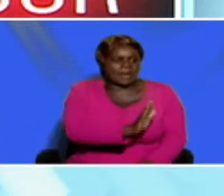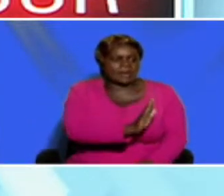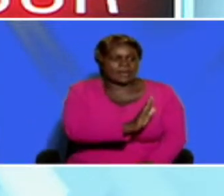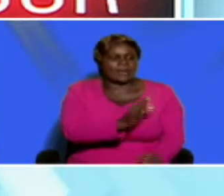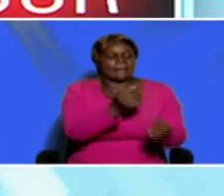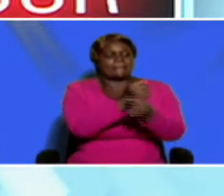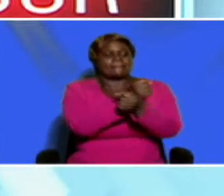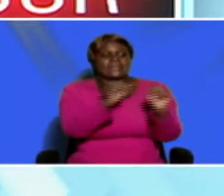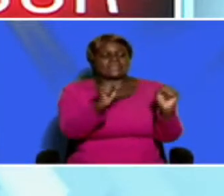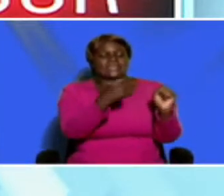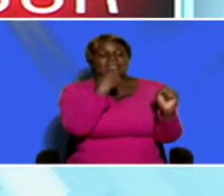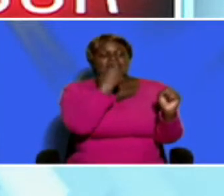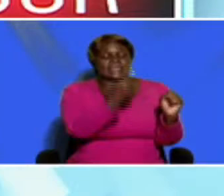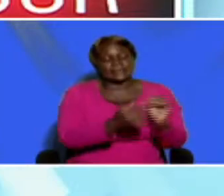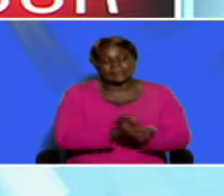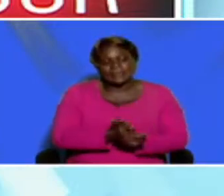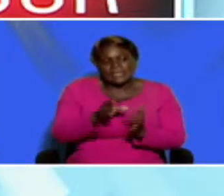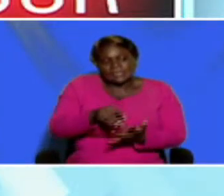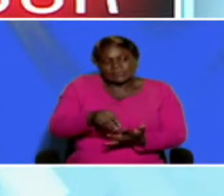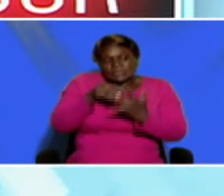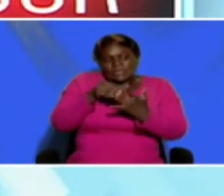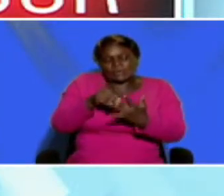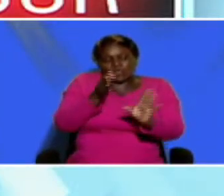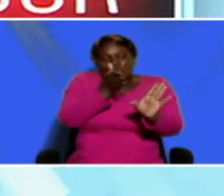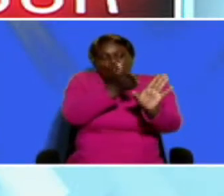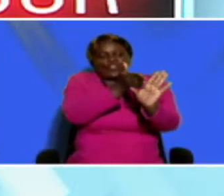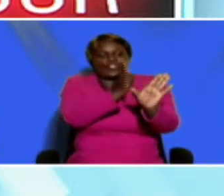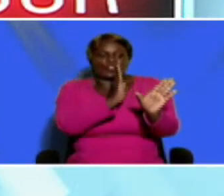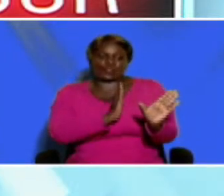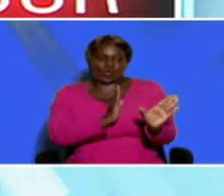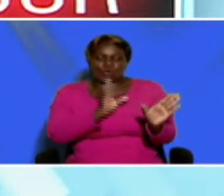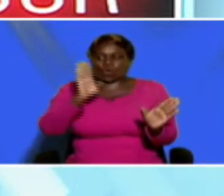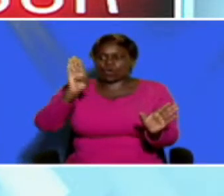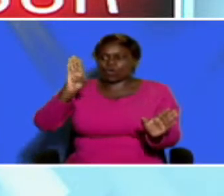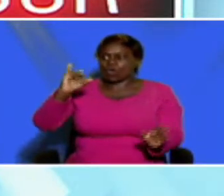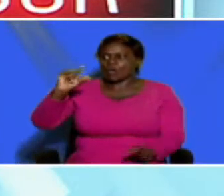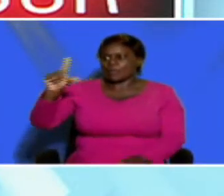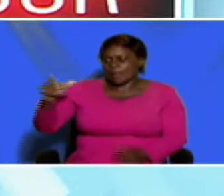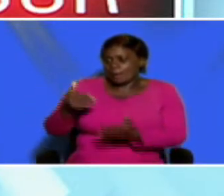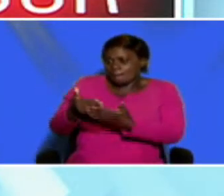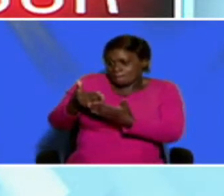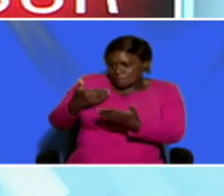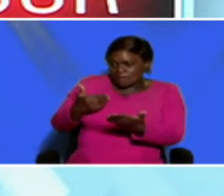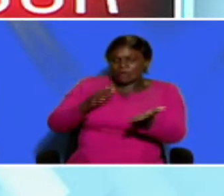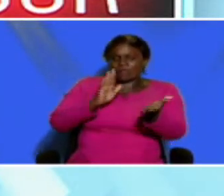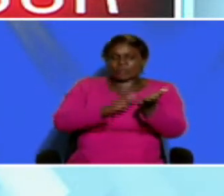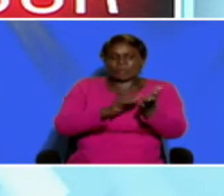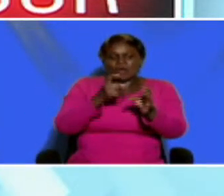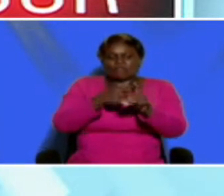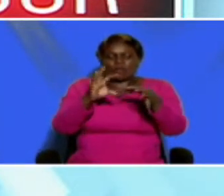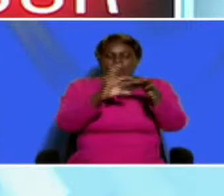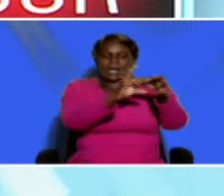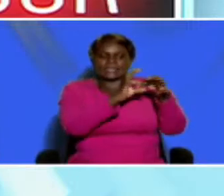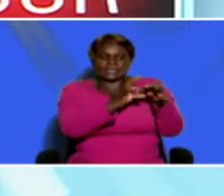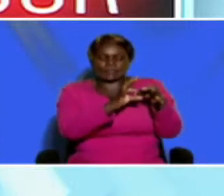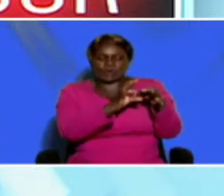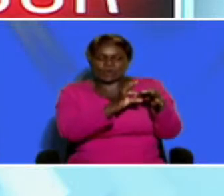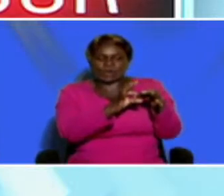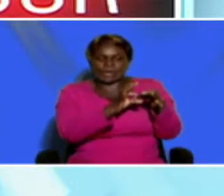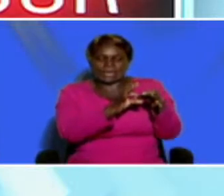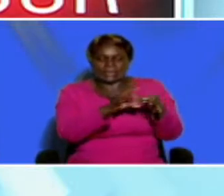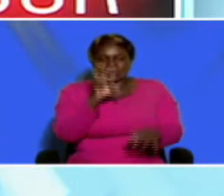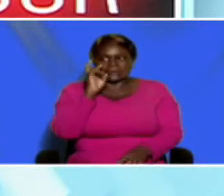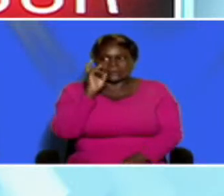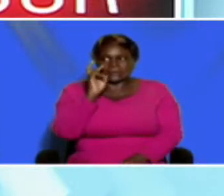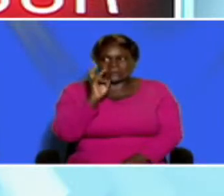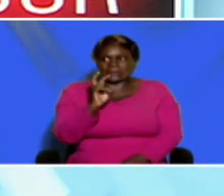the president had to say, especially on the withdrawal of the bill. Before we look at the statement from Azimio One Kenya, let's take a